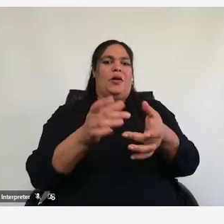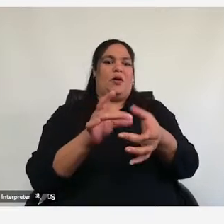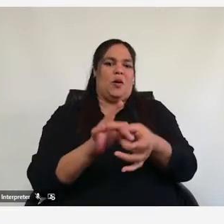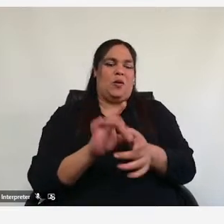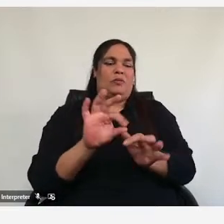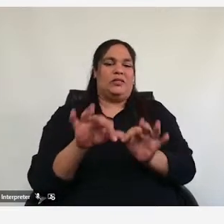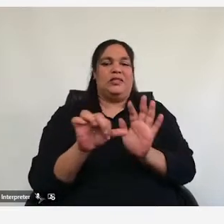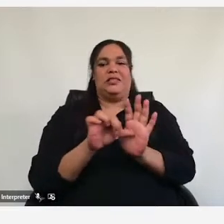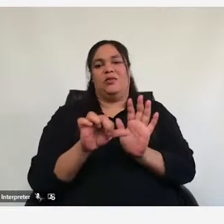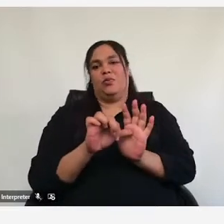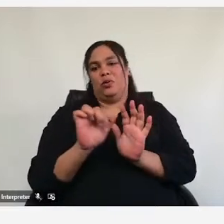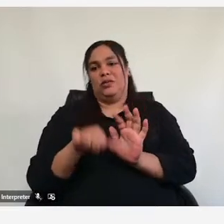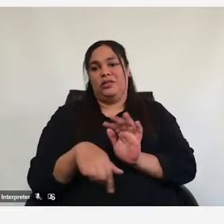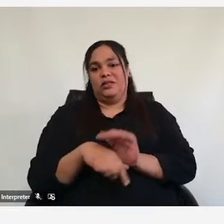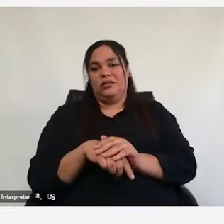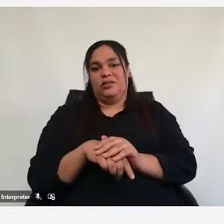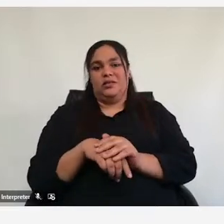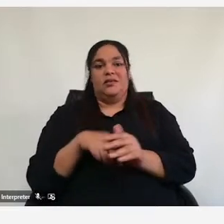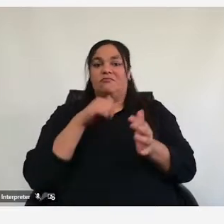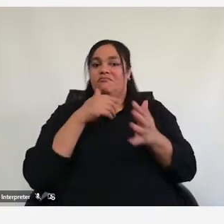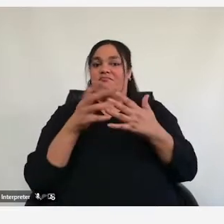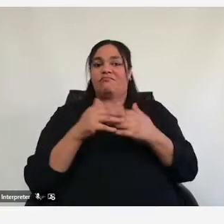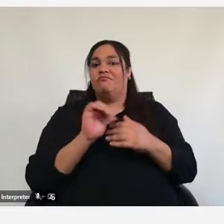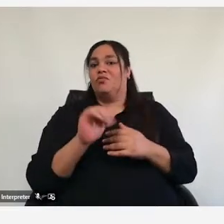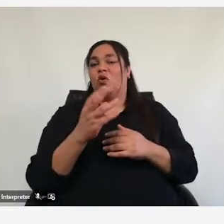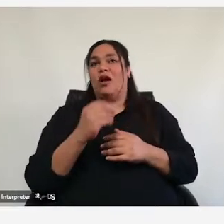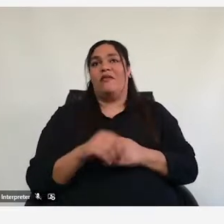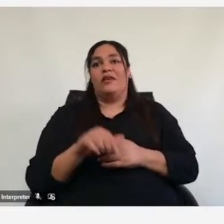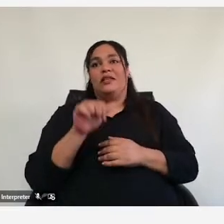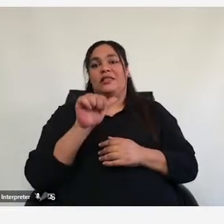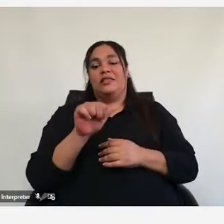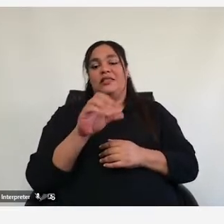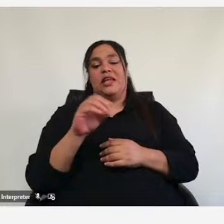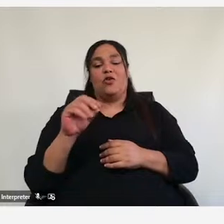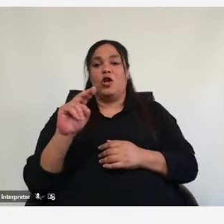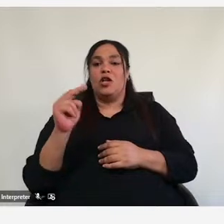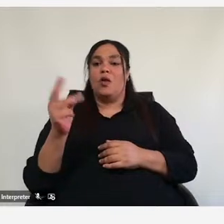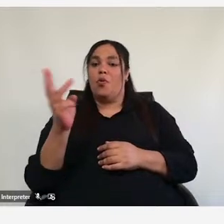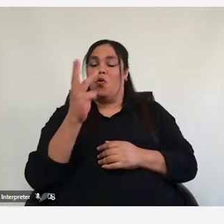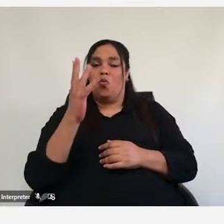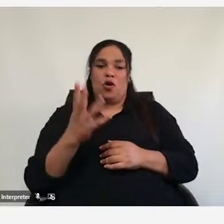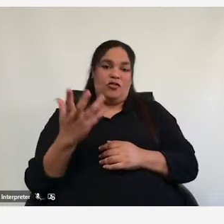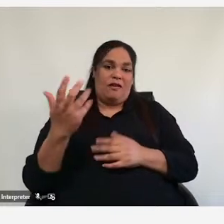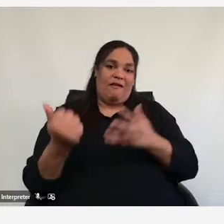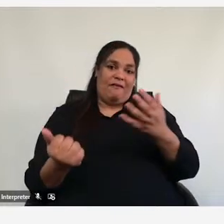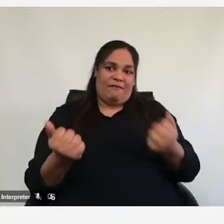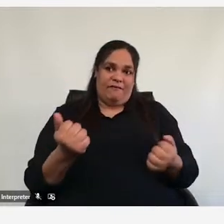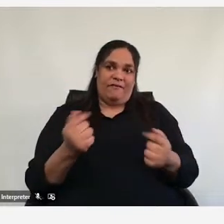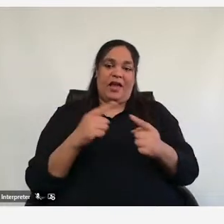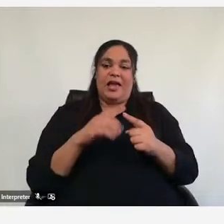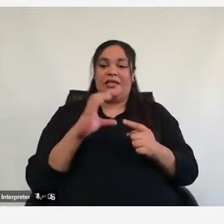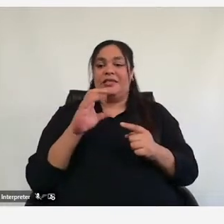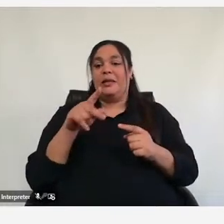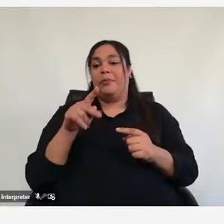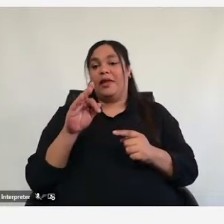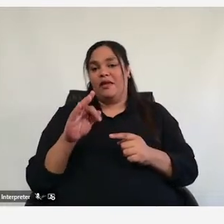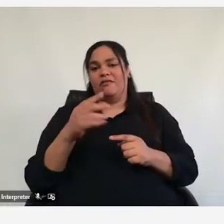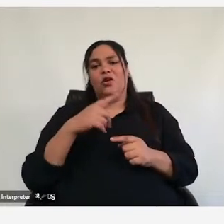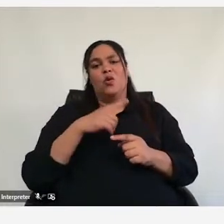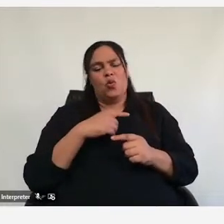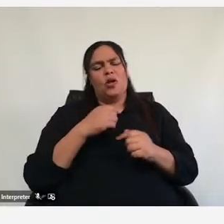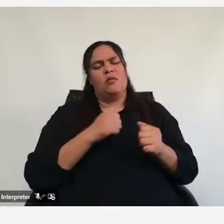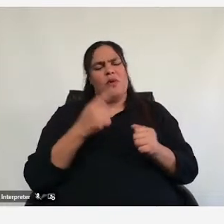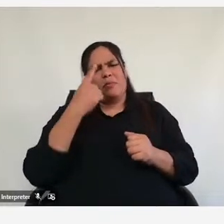is important. Although there is 600 neighborhood watches and CPFs, we still